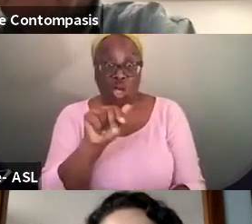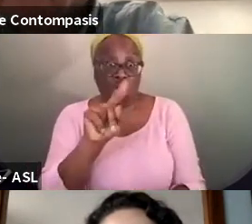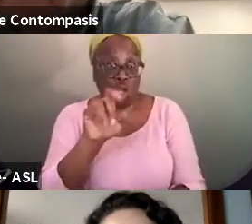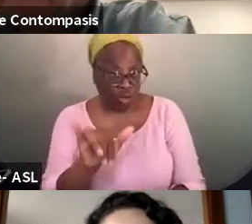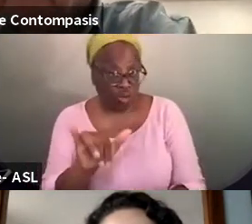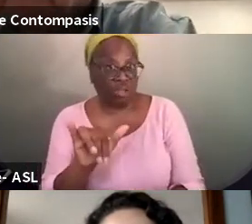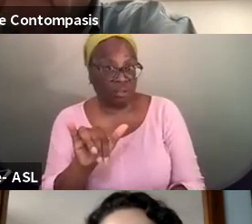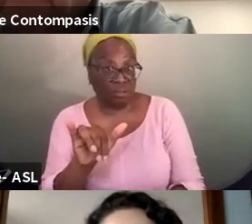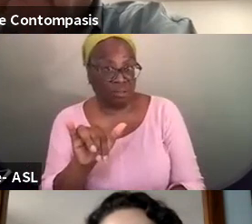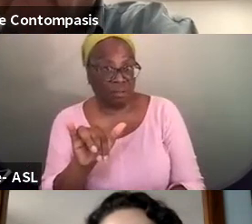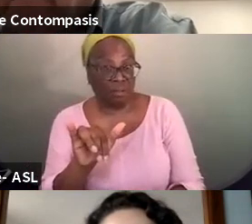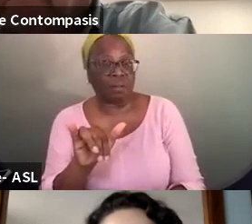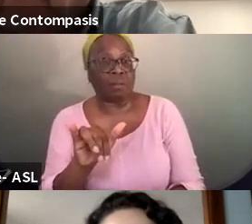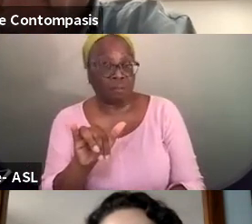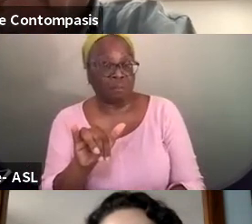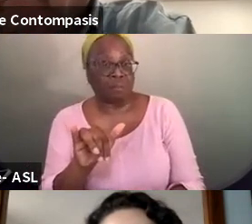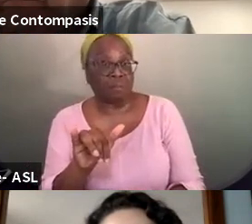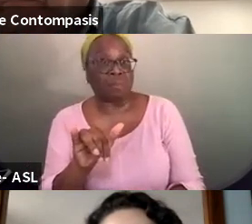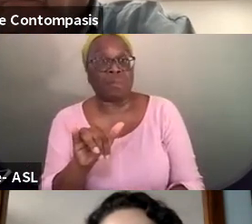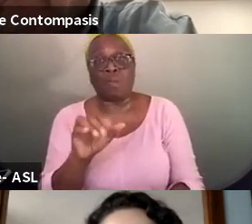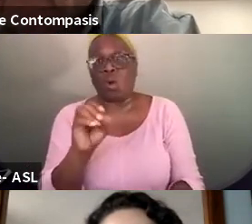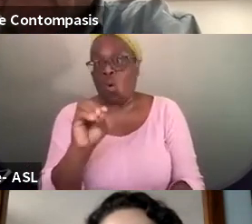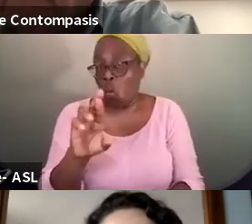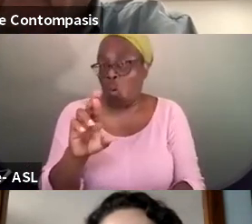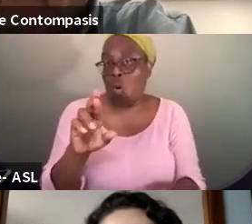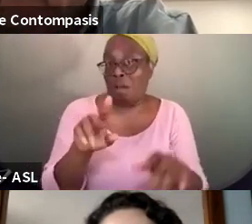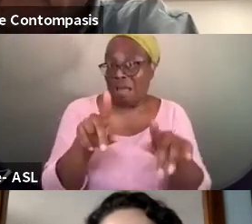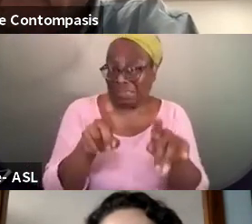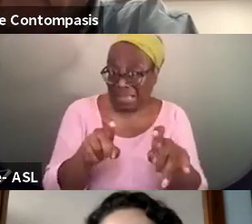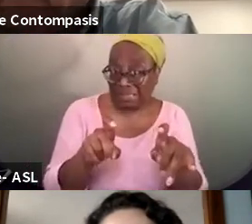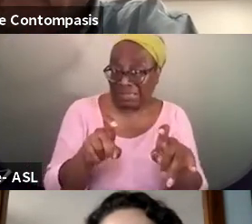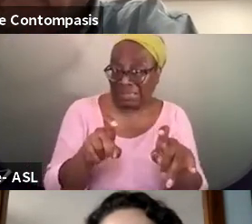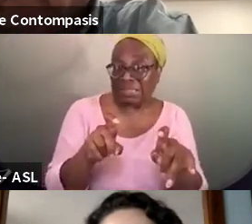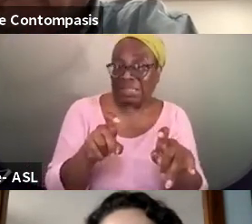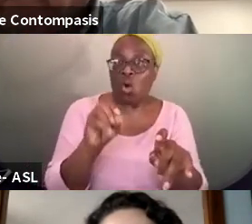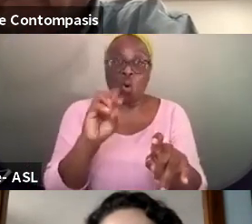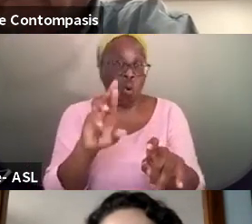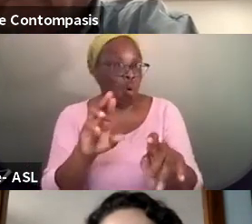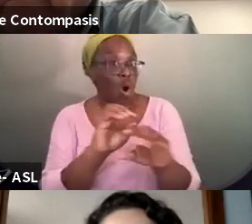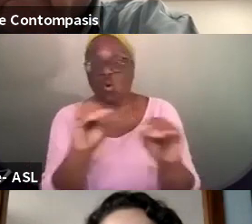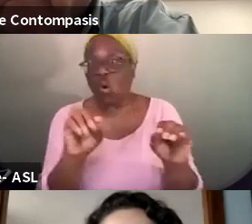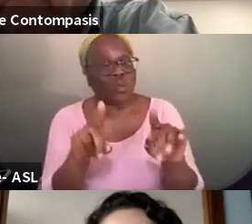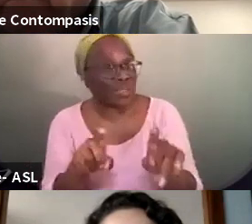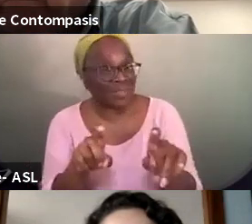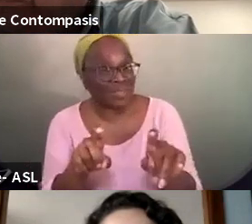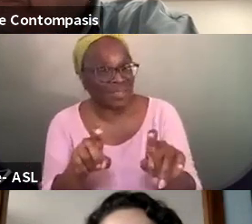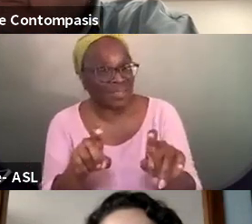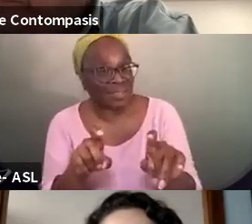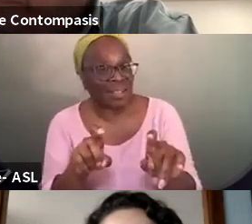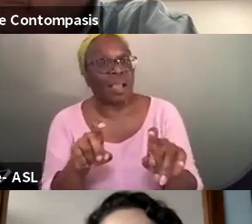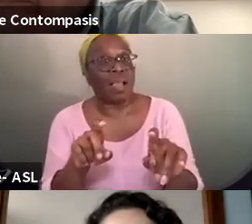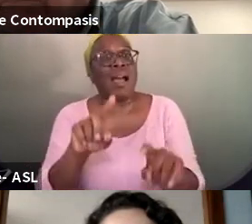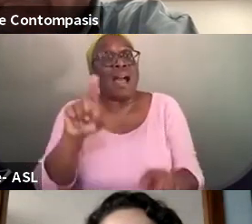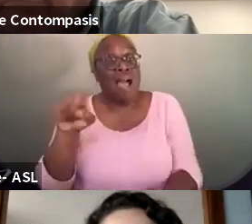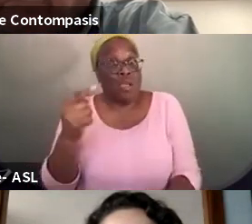an approach that involves a test, an approach that involves no test. I would only note at this